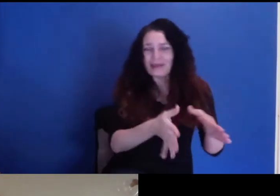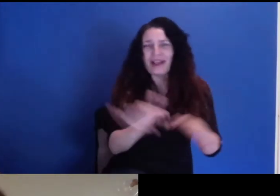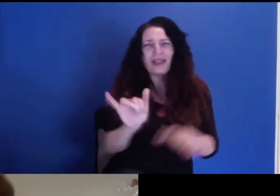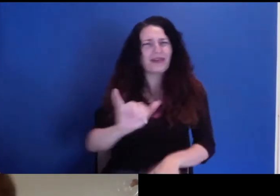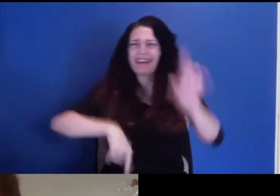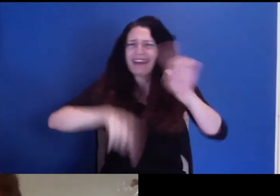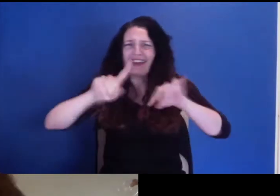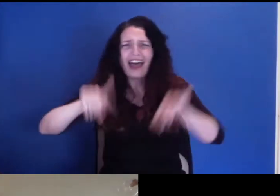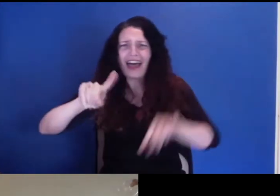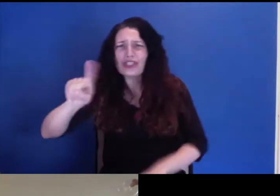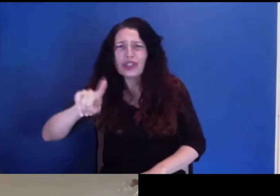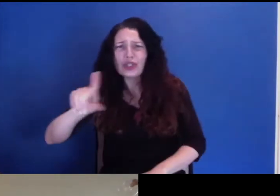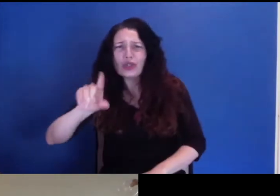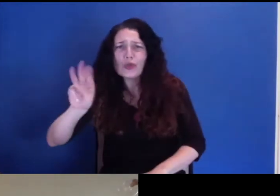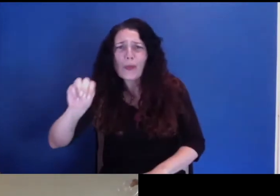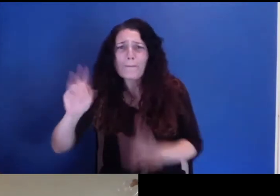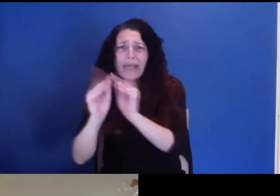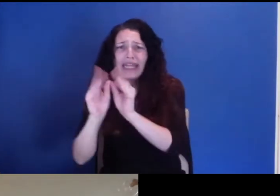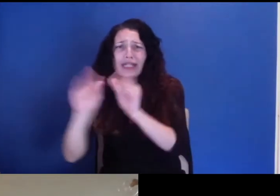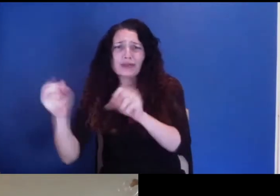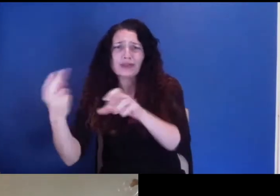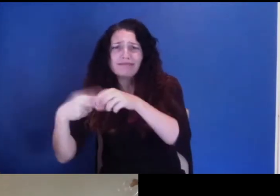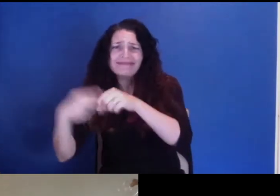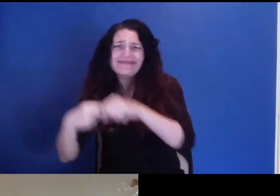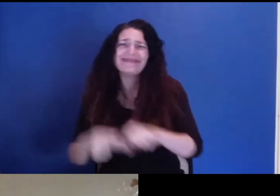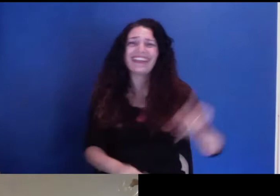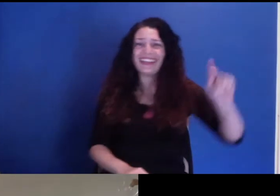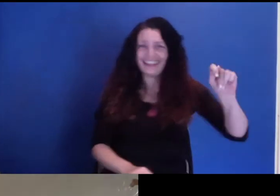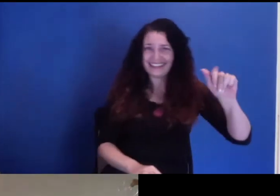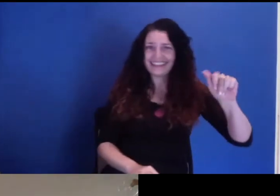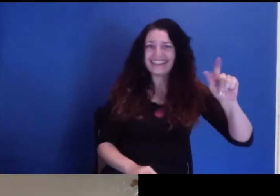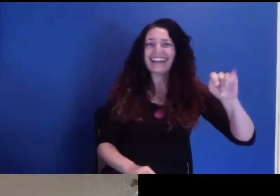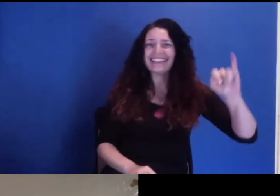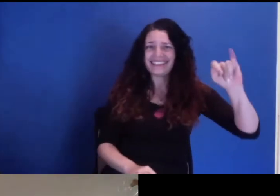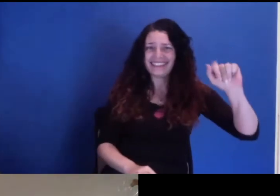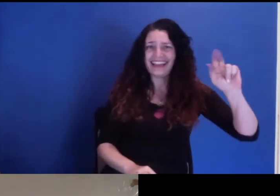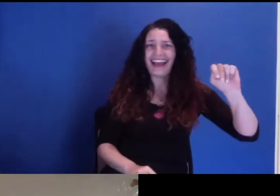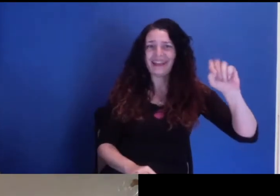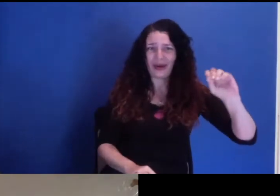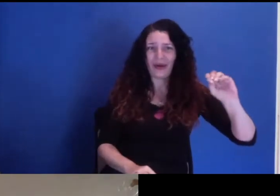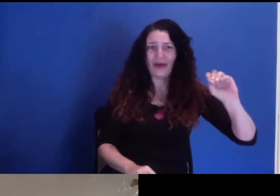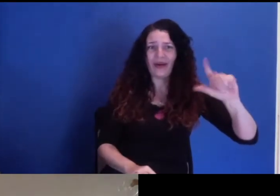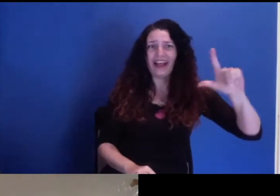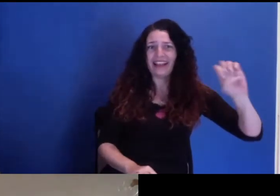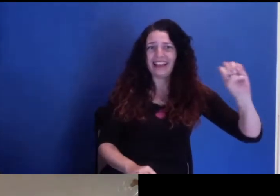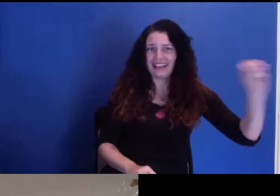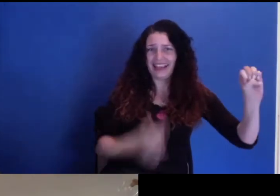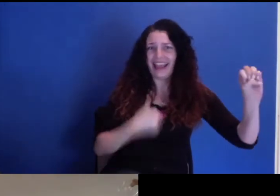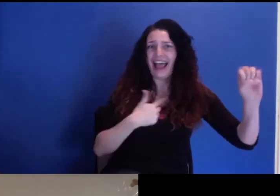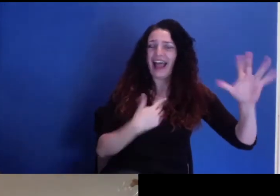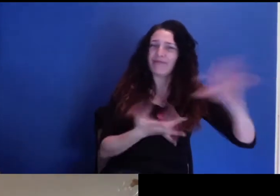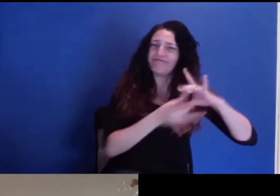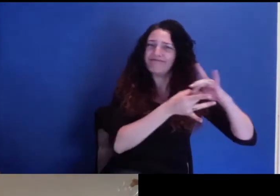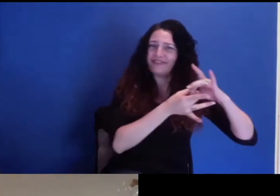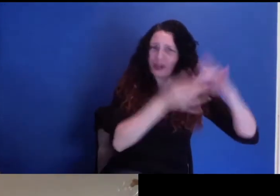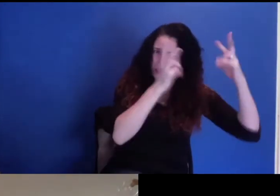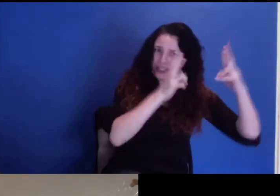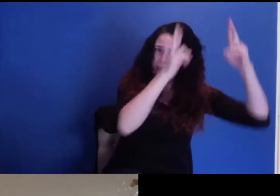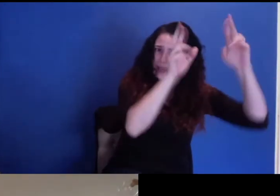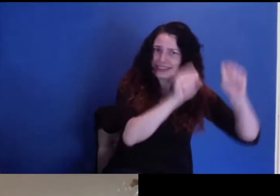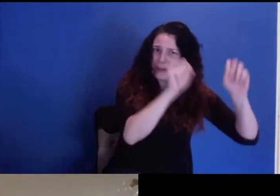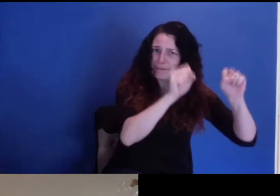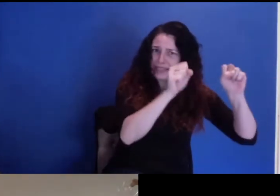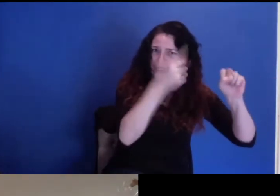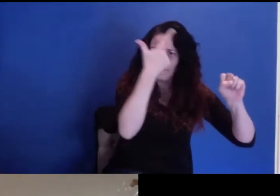many other Zooms. Yes, my name is Tatiana Lee. I am Hollywood Inclusionist for Respectability. Respectability, we are